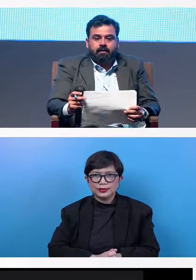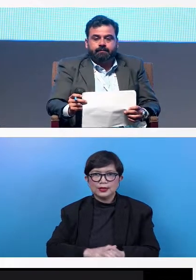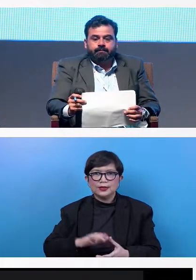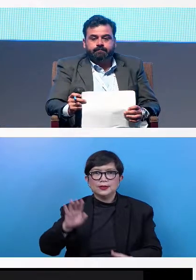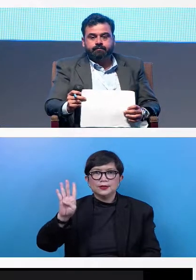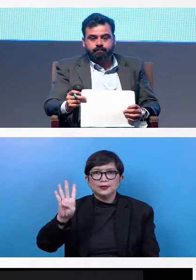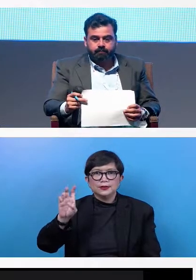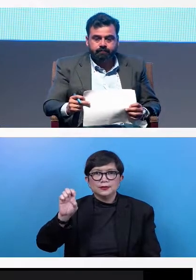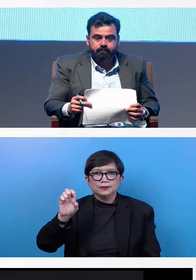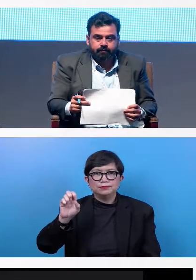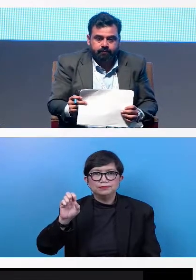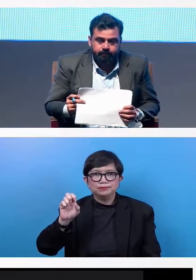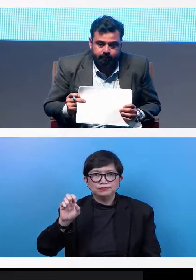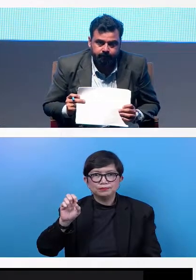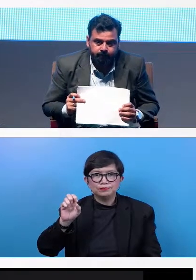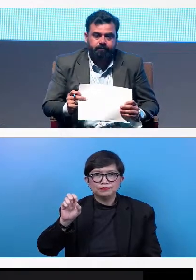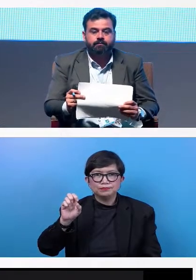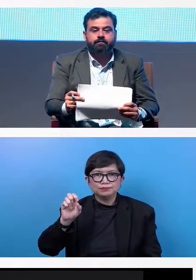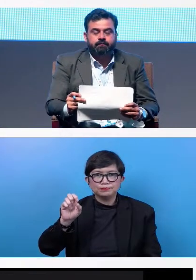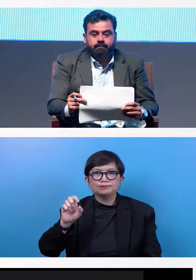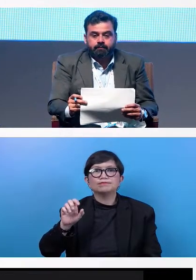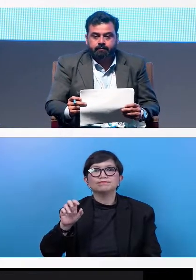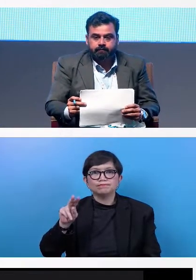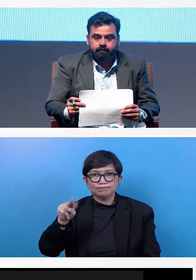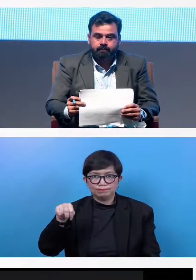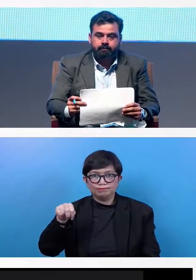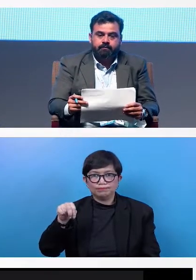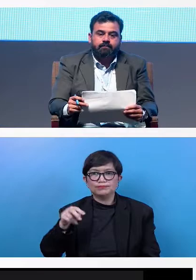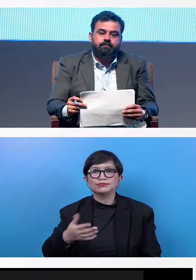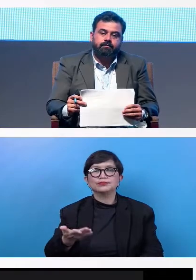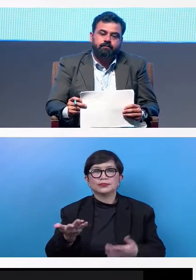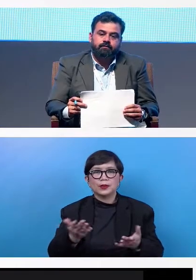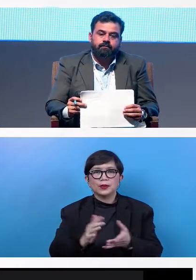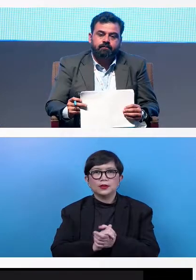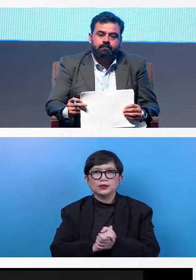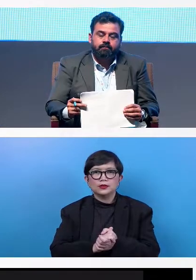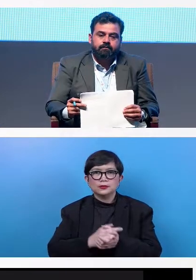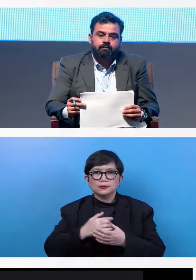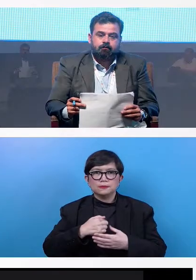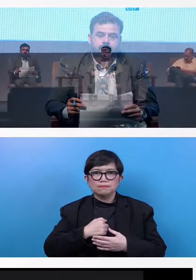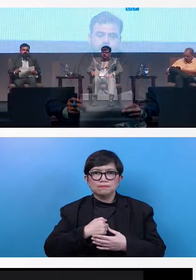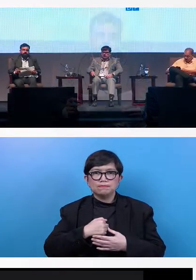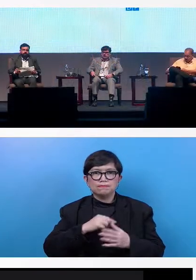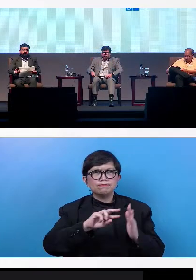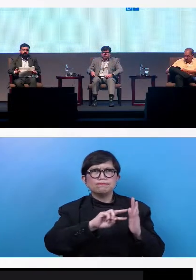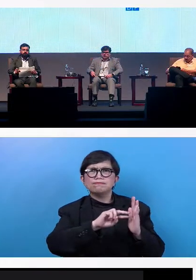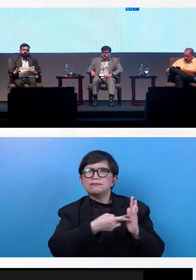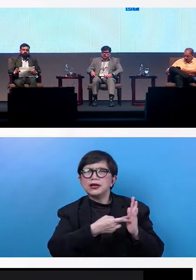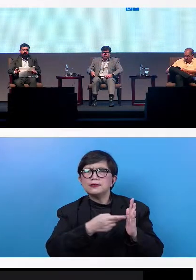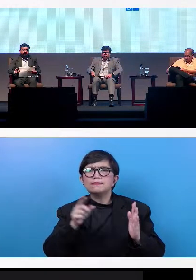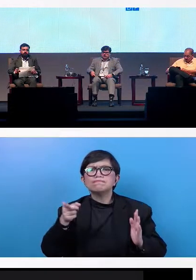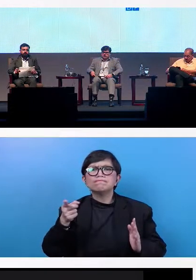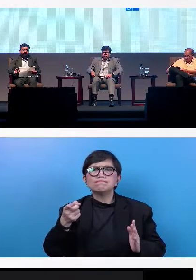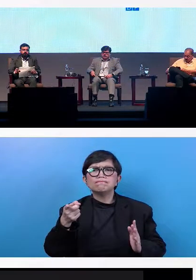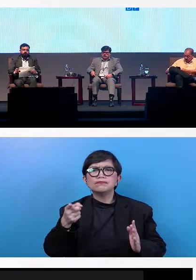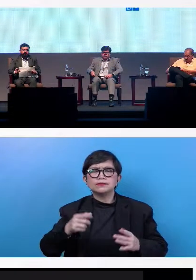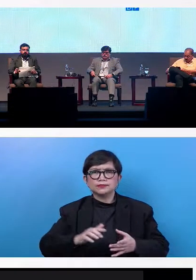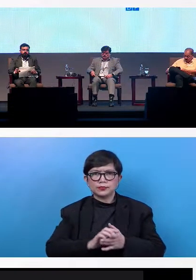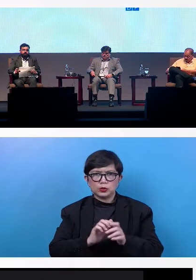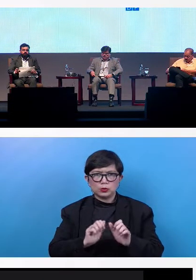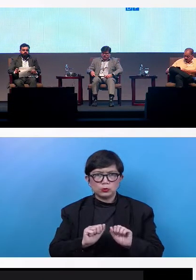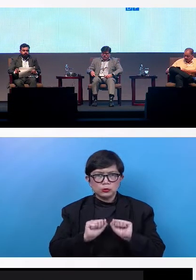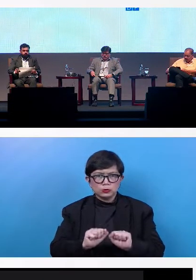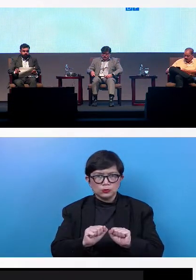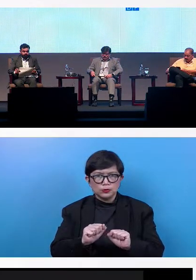So it's when we make sense of resilience, the way that we have written about resilience is that it is a function of space